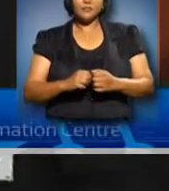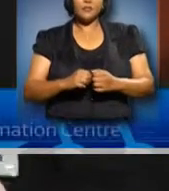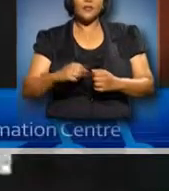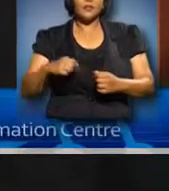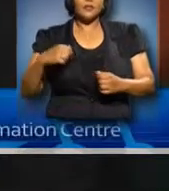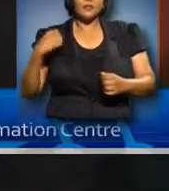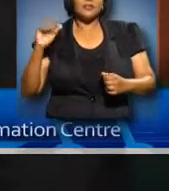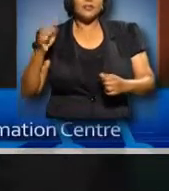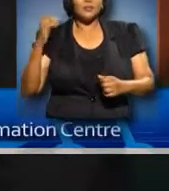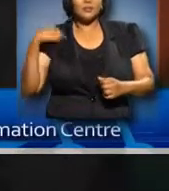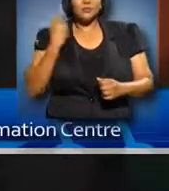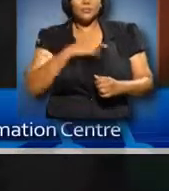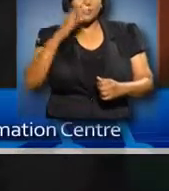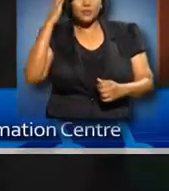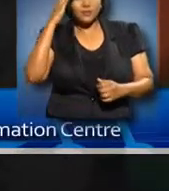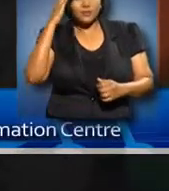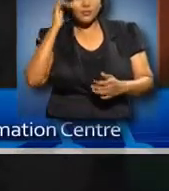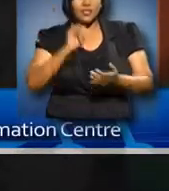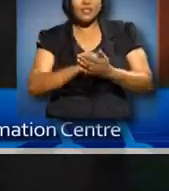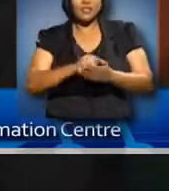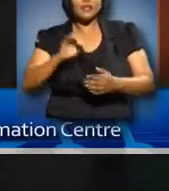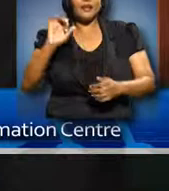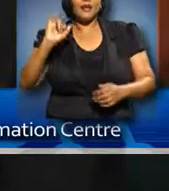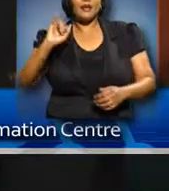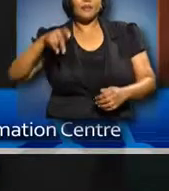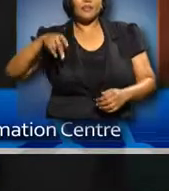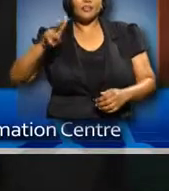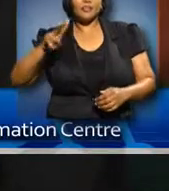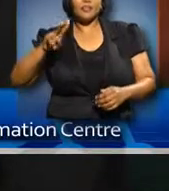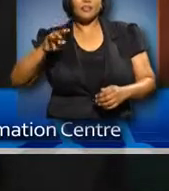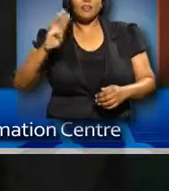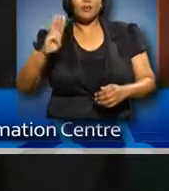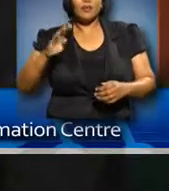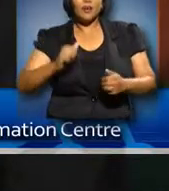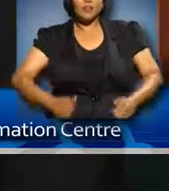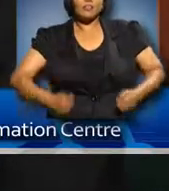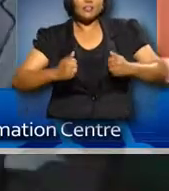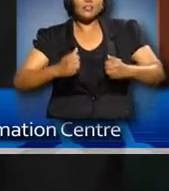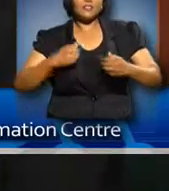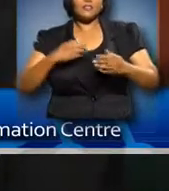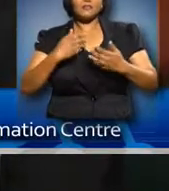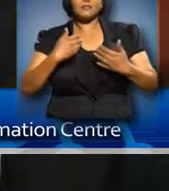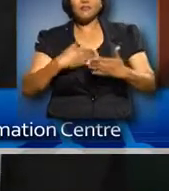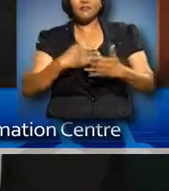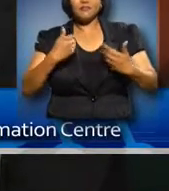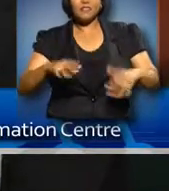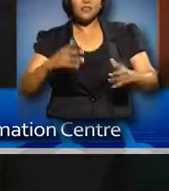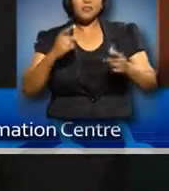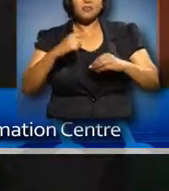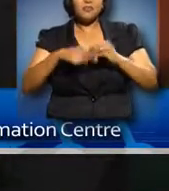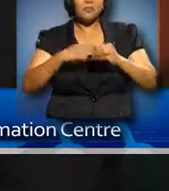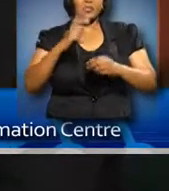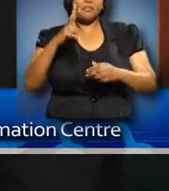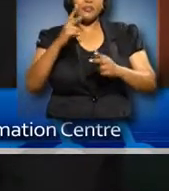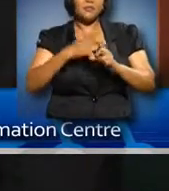As you may know, IPv4 addresses will run out soon, very soon, probably in 3 months or